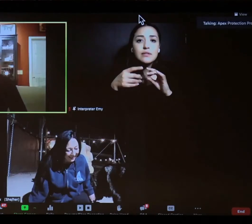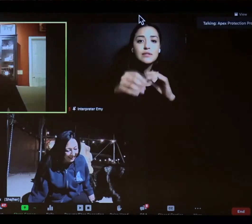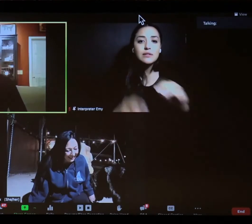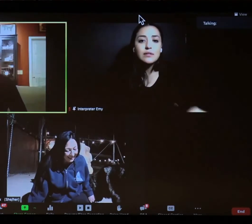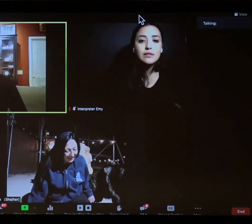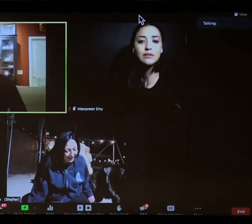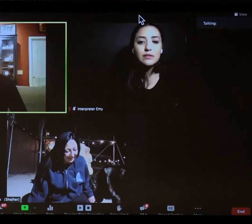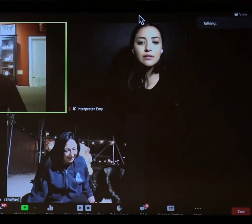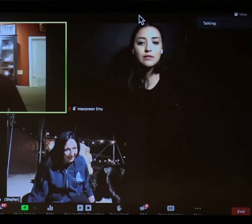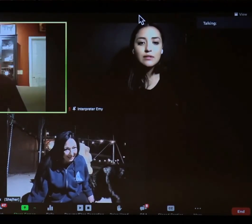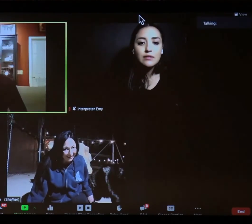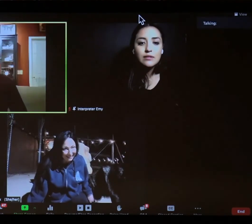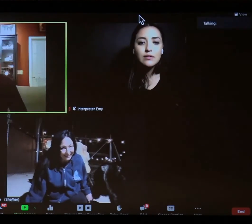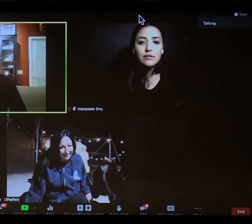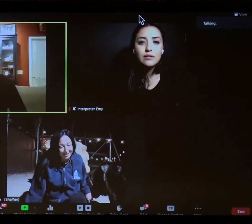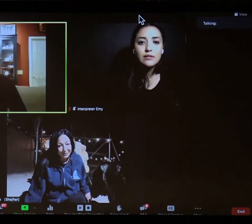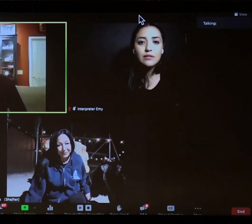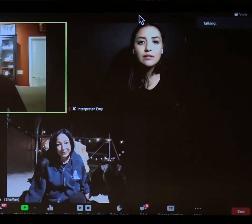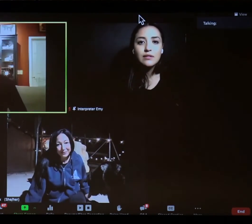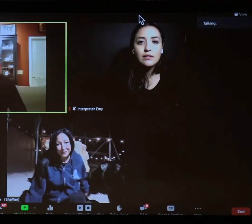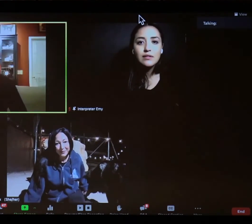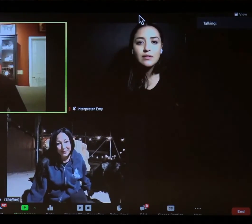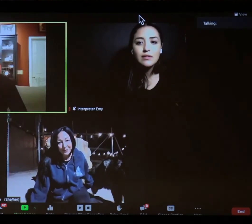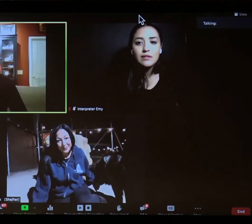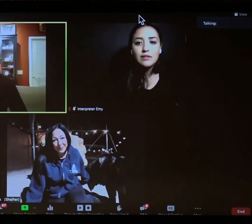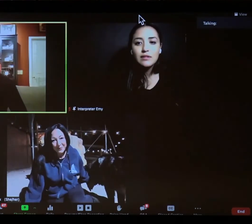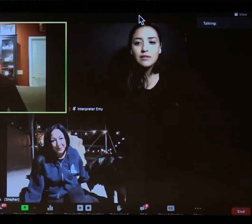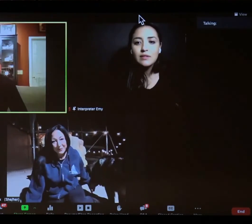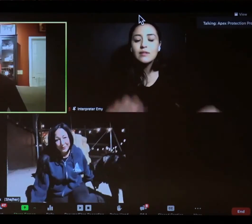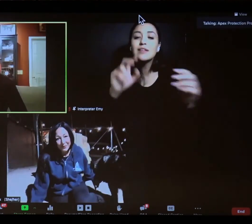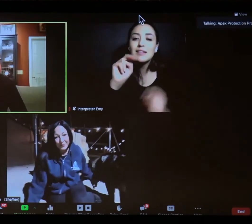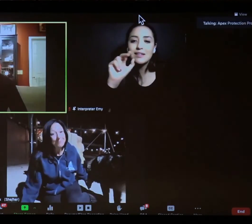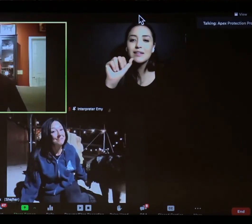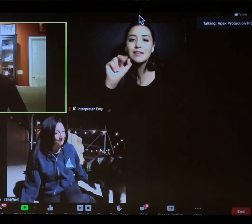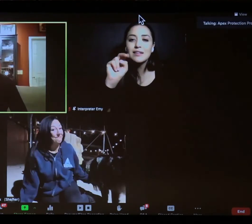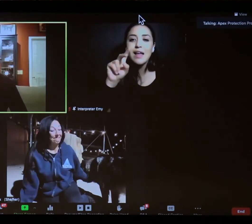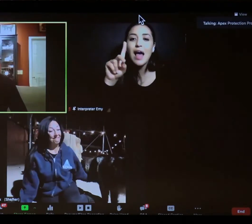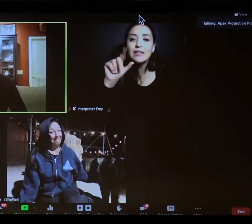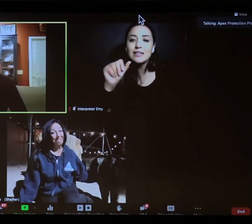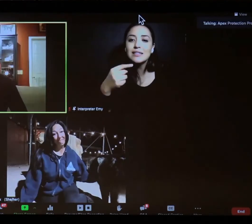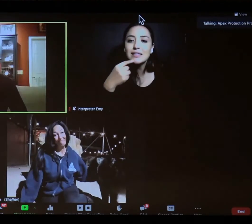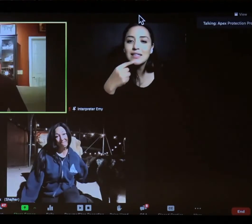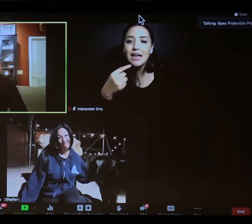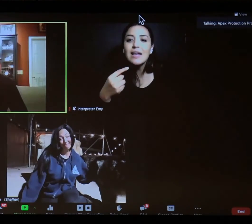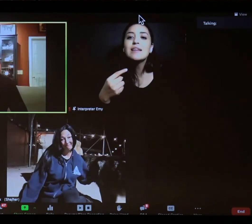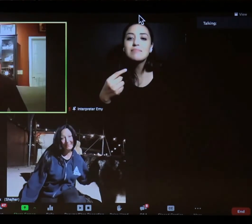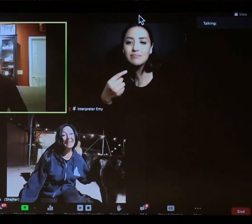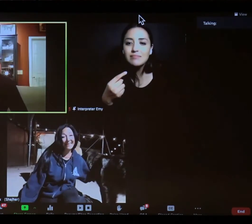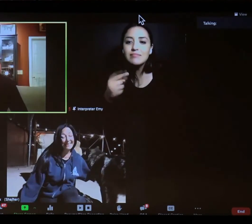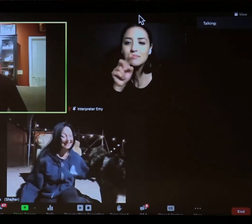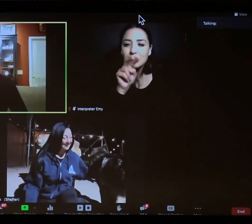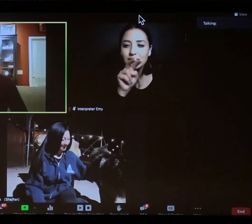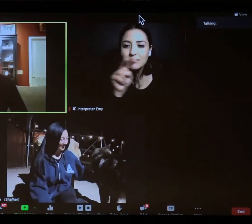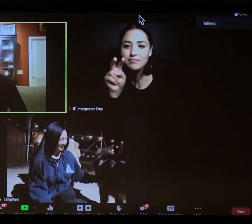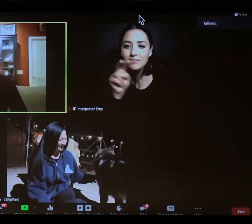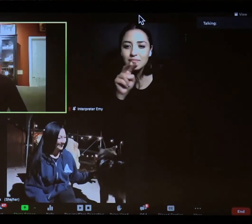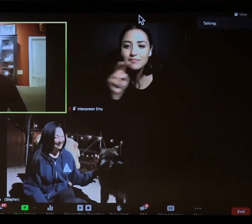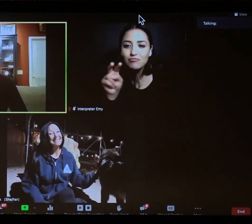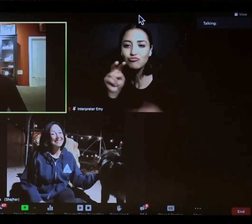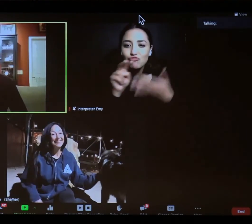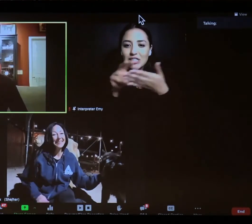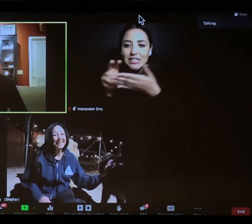and it was basically they're saying that it ramped up their whole life, and they began to film her story to share with others,